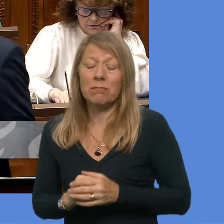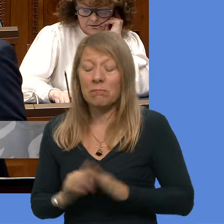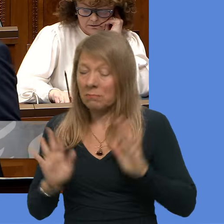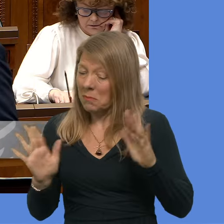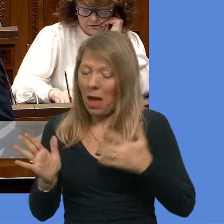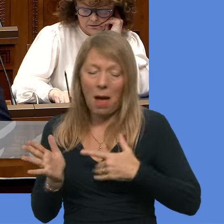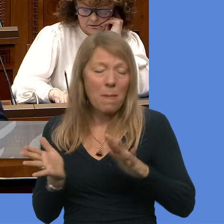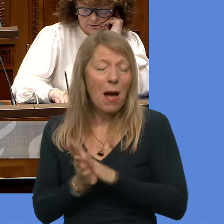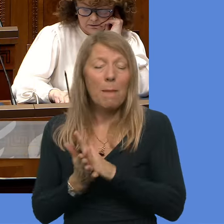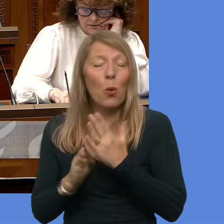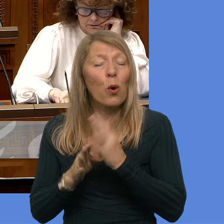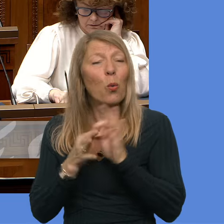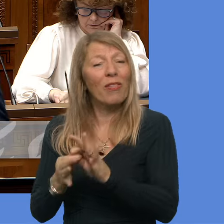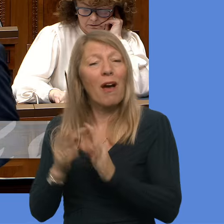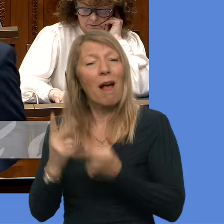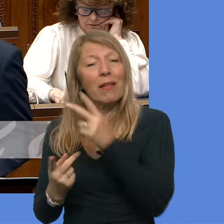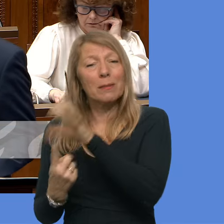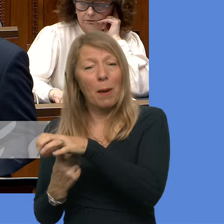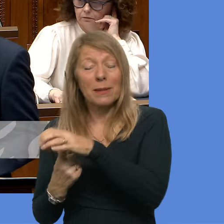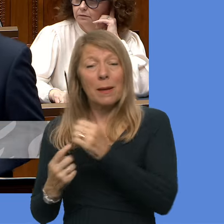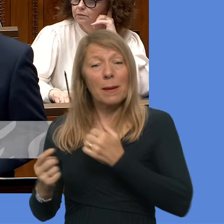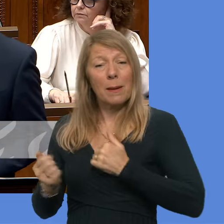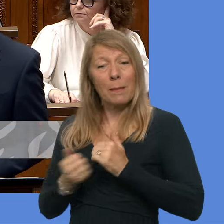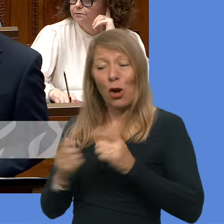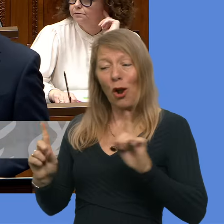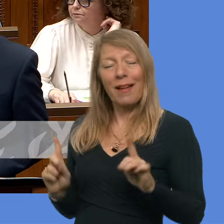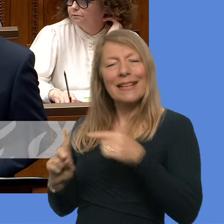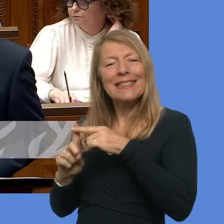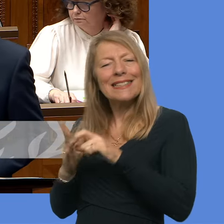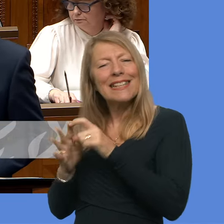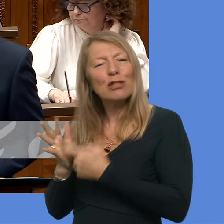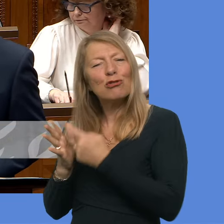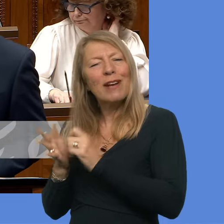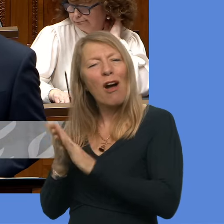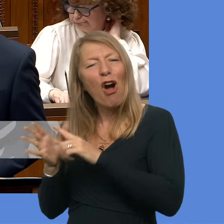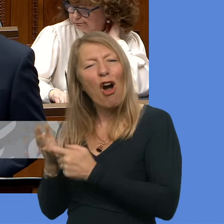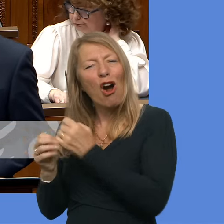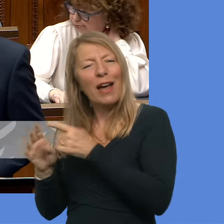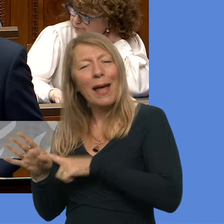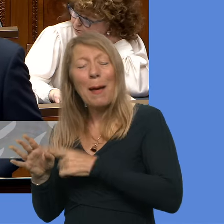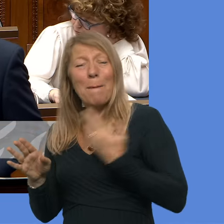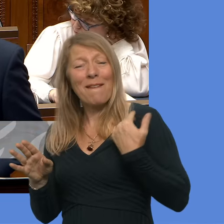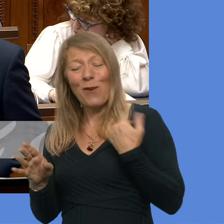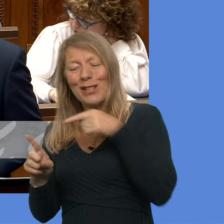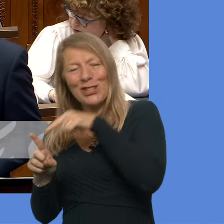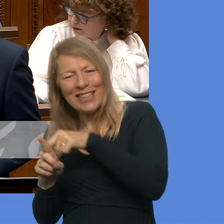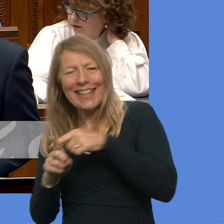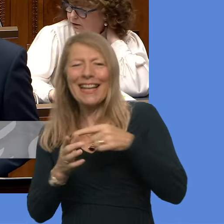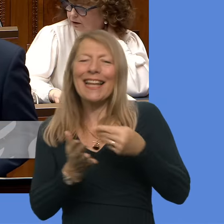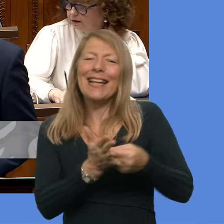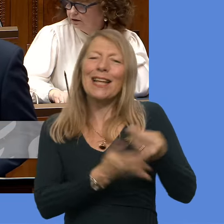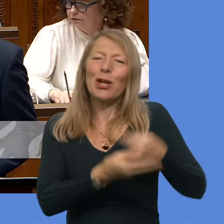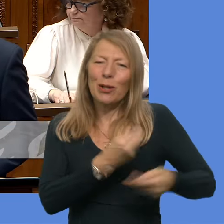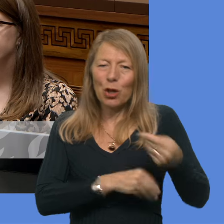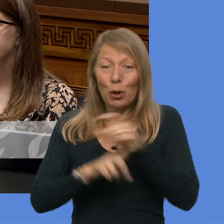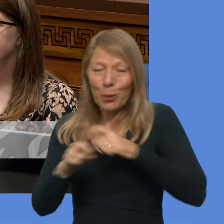had a strong working relationship with my colleague here, Deirdre Hargey, when she was Minister for Communities and I was in Finance, and I would equally hope to have a strong working